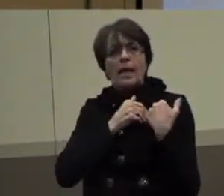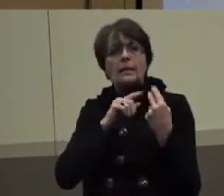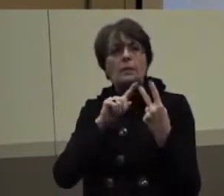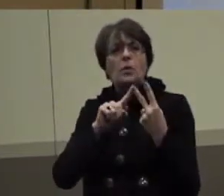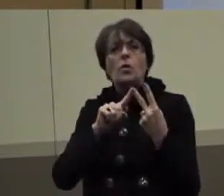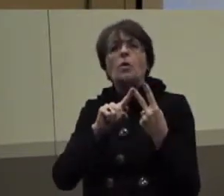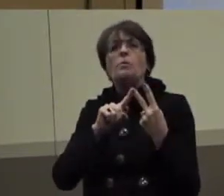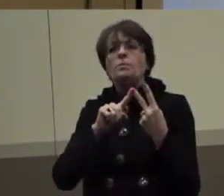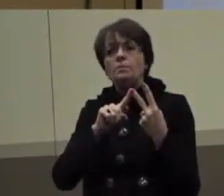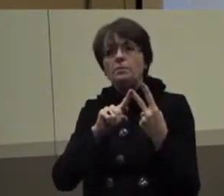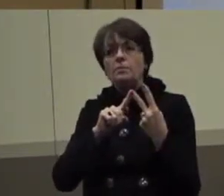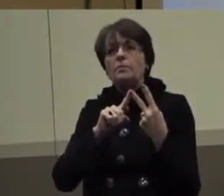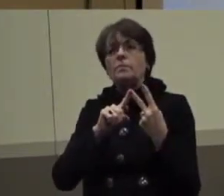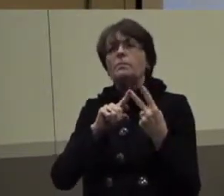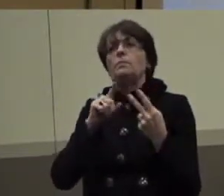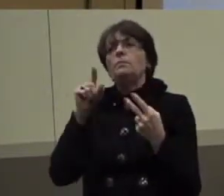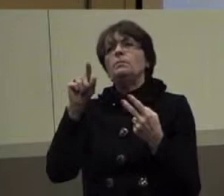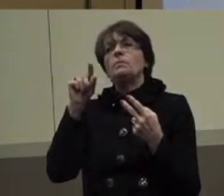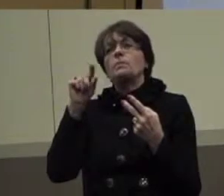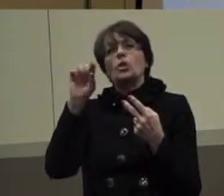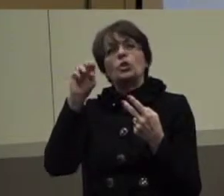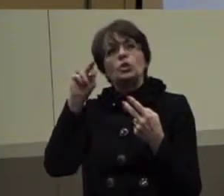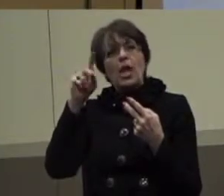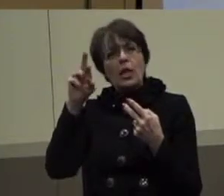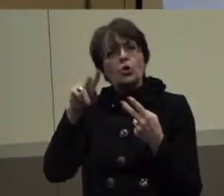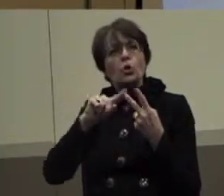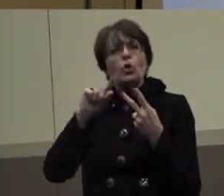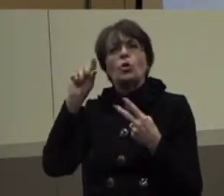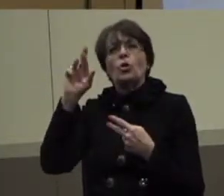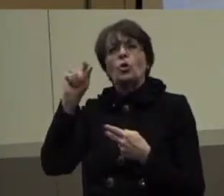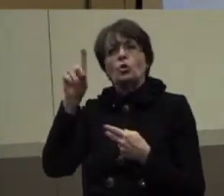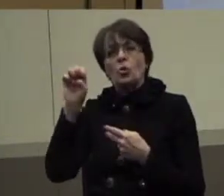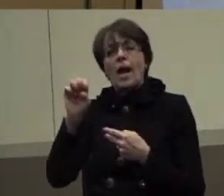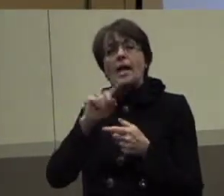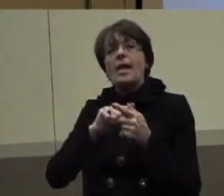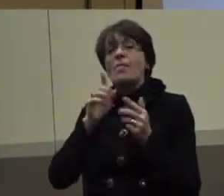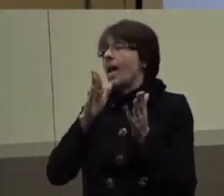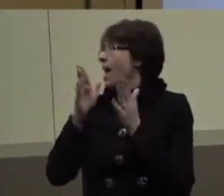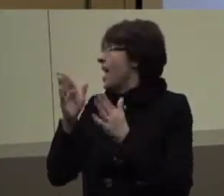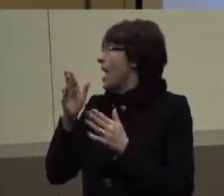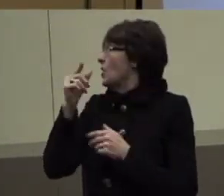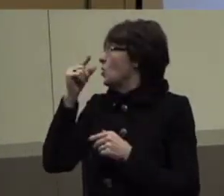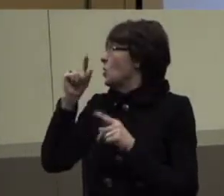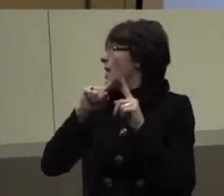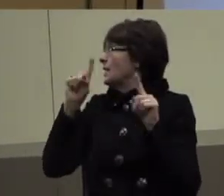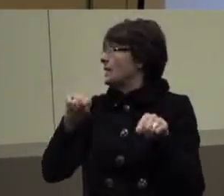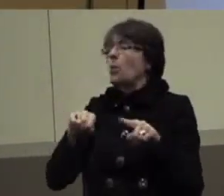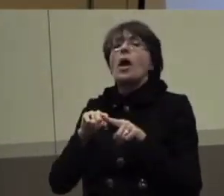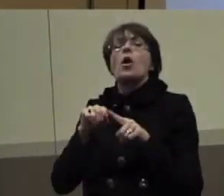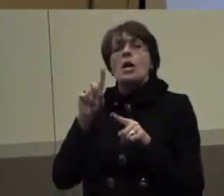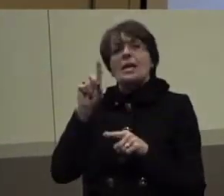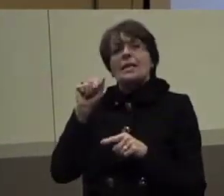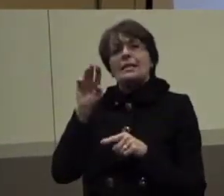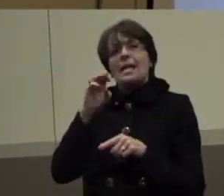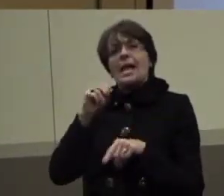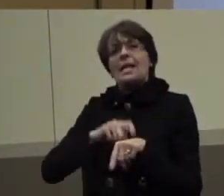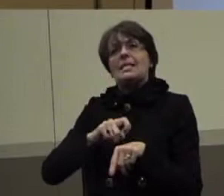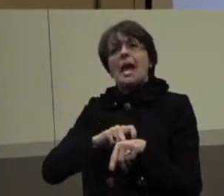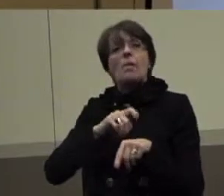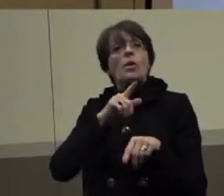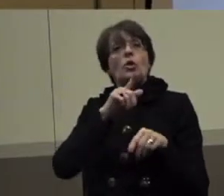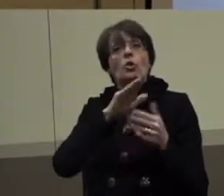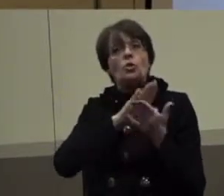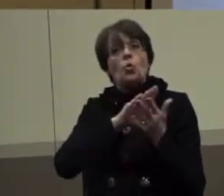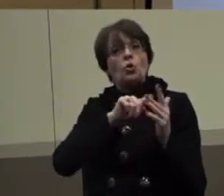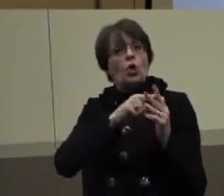grade and gender of the student. Then you go to the next green square, which is date and time. You put in the time school starts,